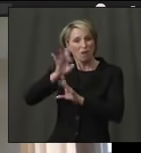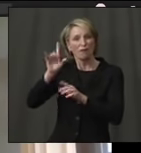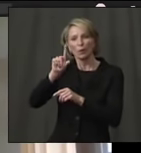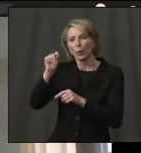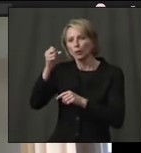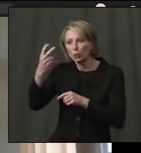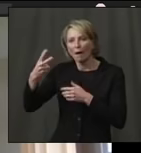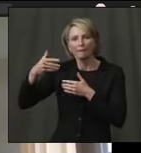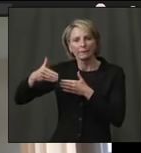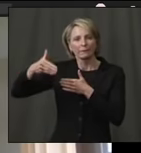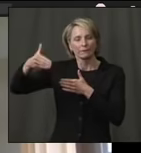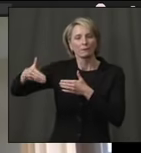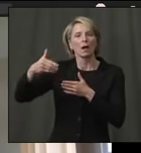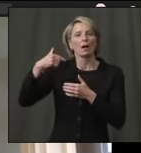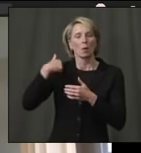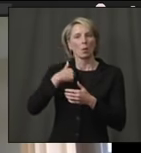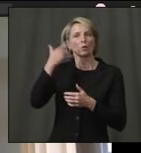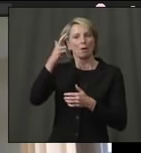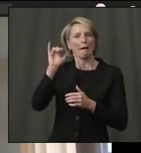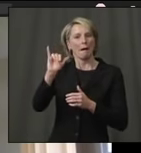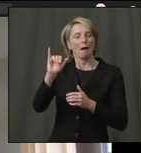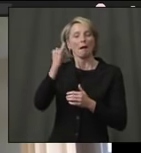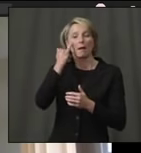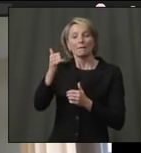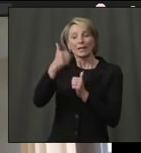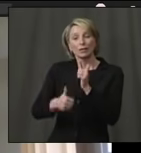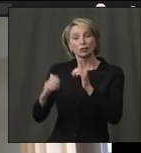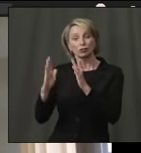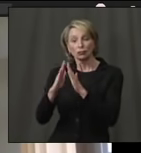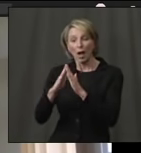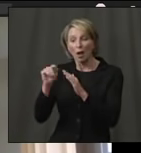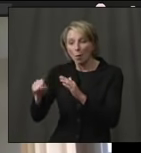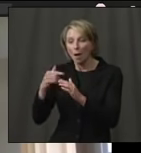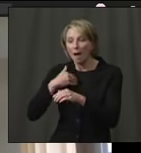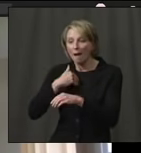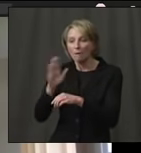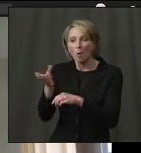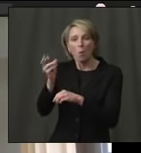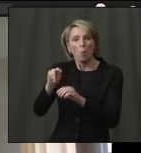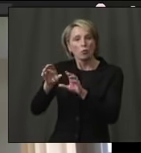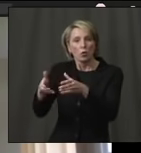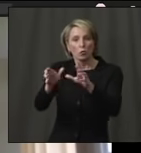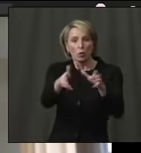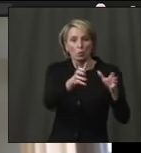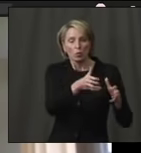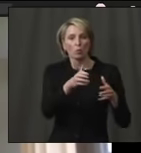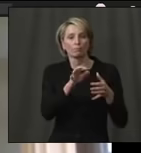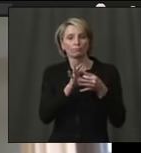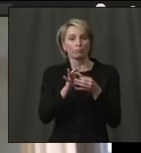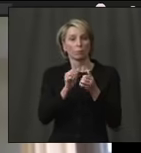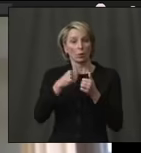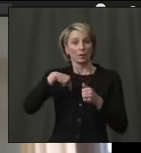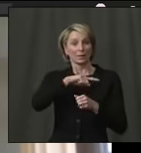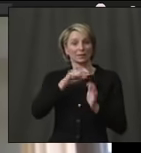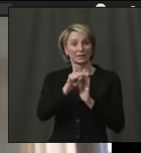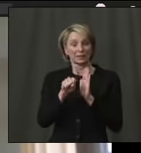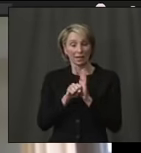any questions, and just want to say thank you to our municipal partners. And Governor, it's been